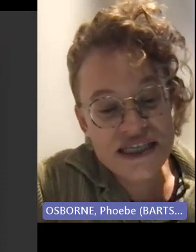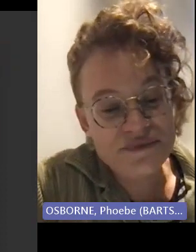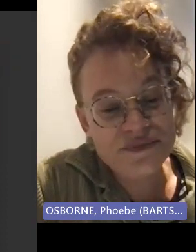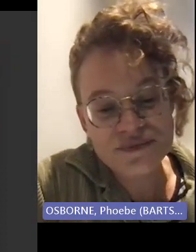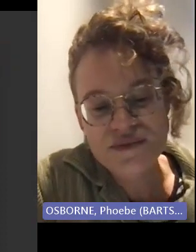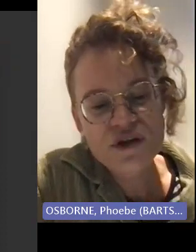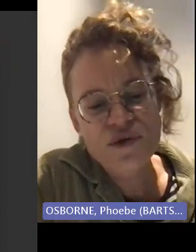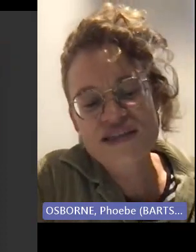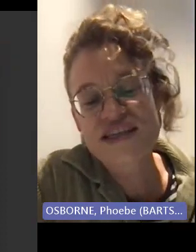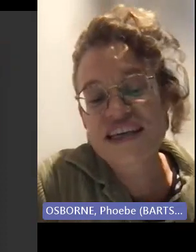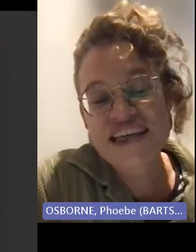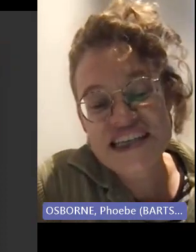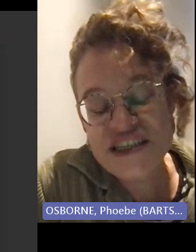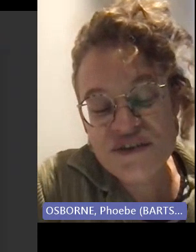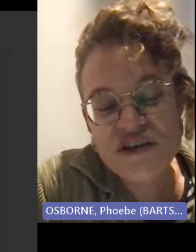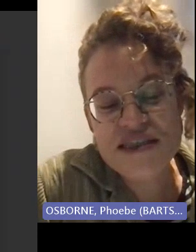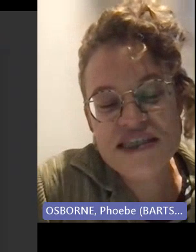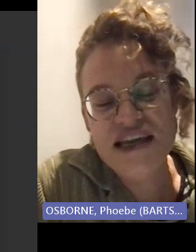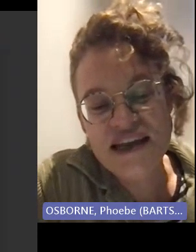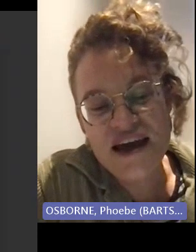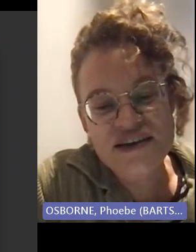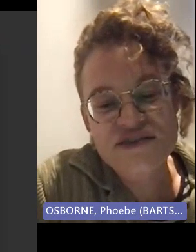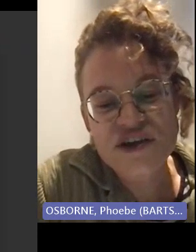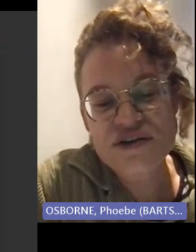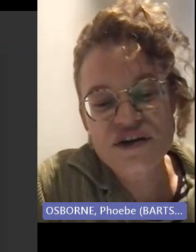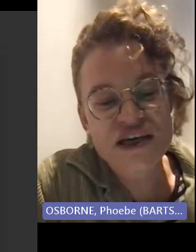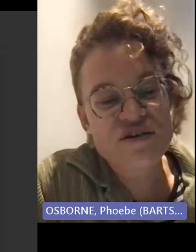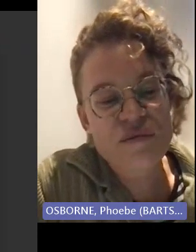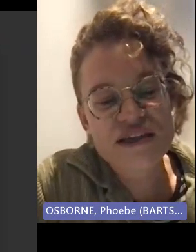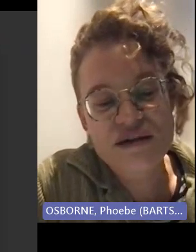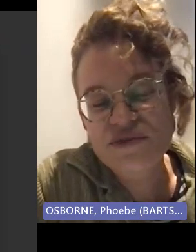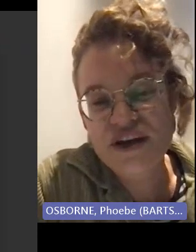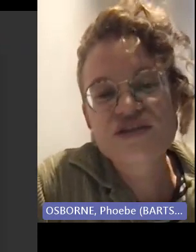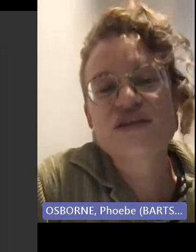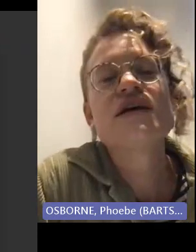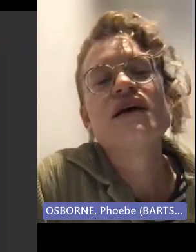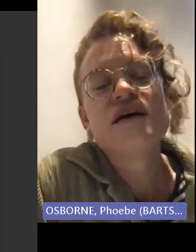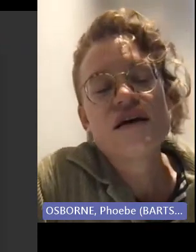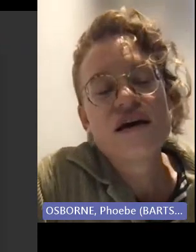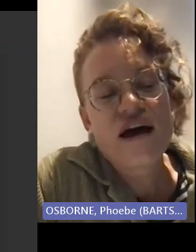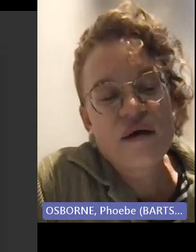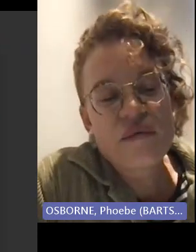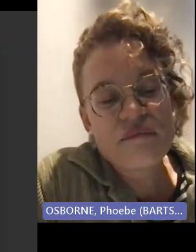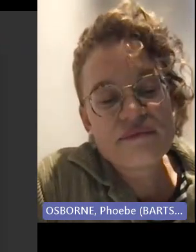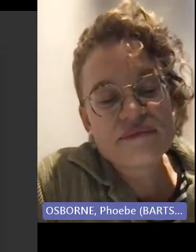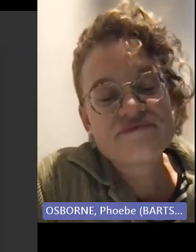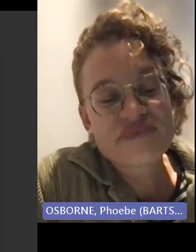and communication needs, rising to 50% in areas of socioeconomic deprivation.